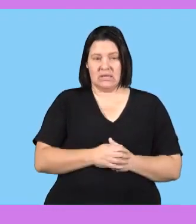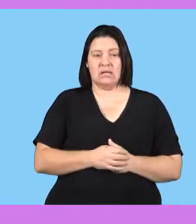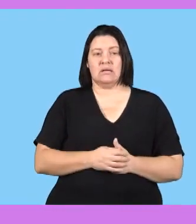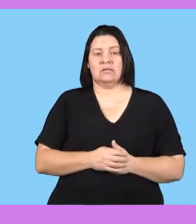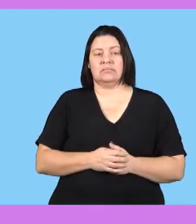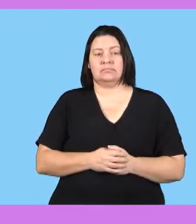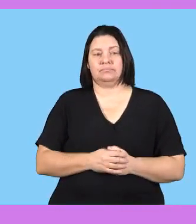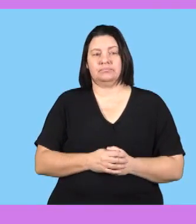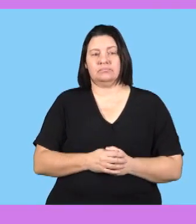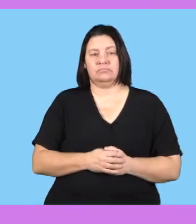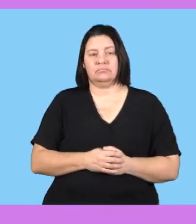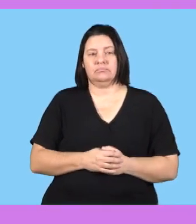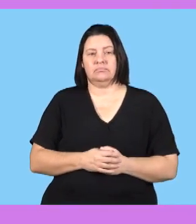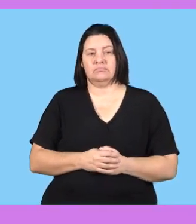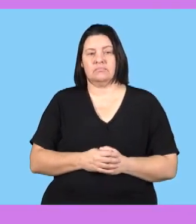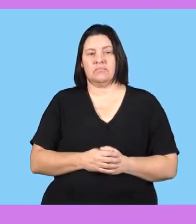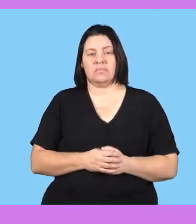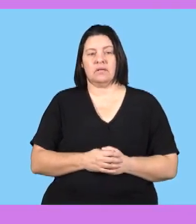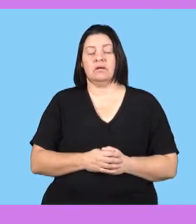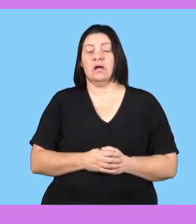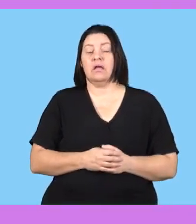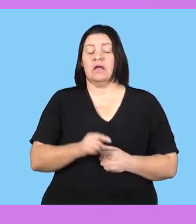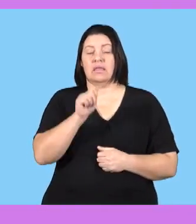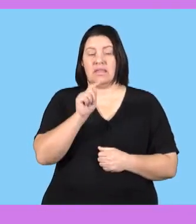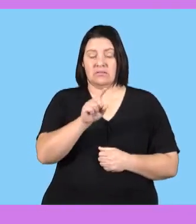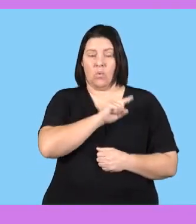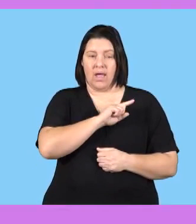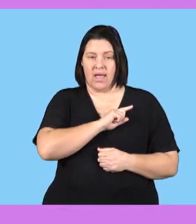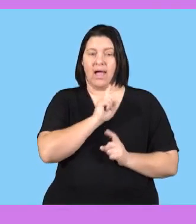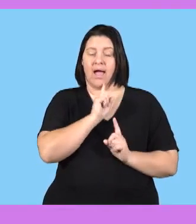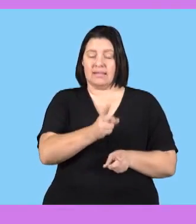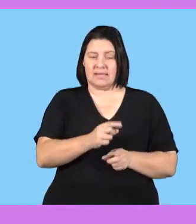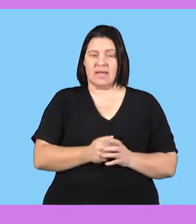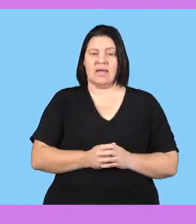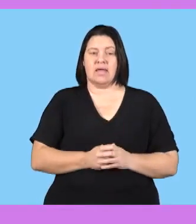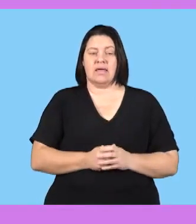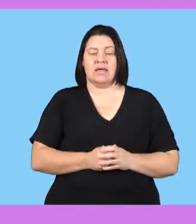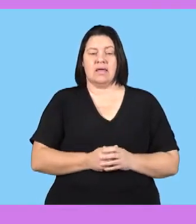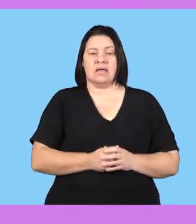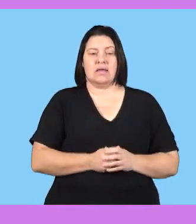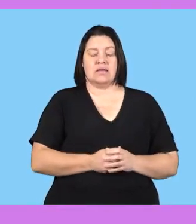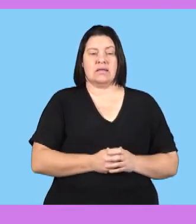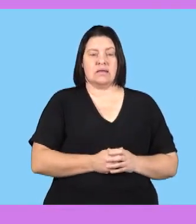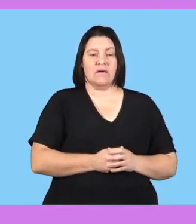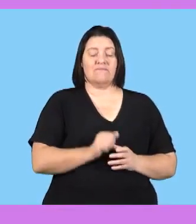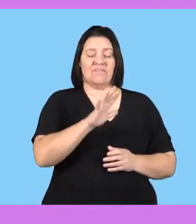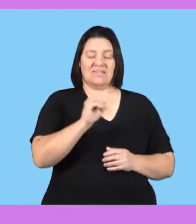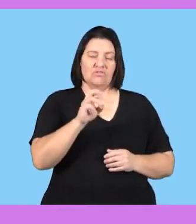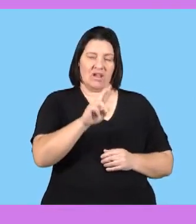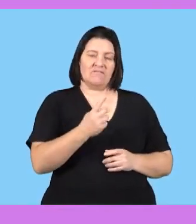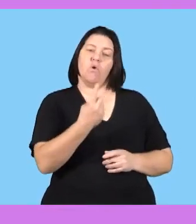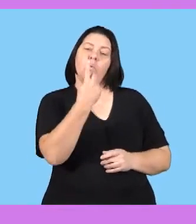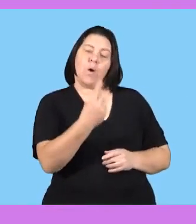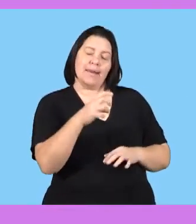rent. I divide this by 50 rand. Therefore, the cost is going to be, because 50 rand is the